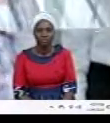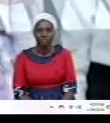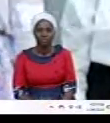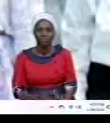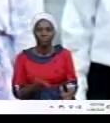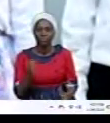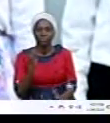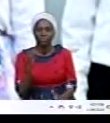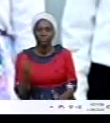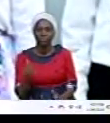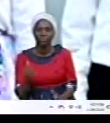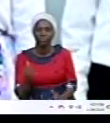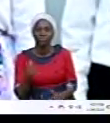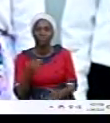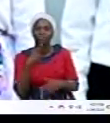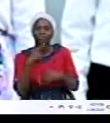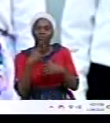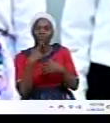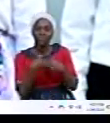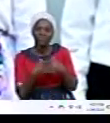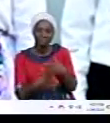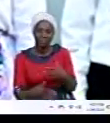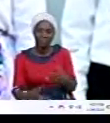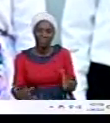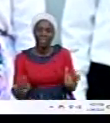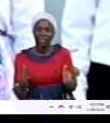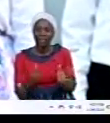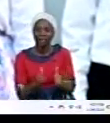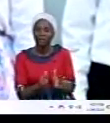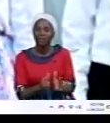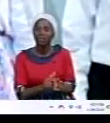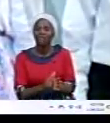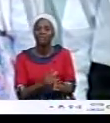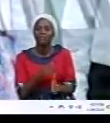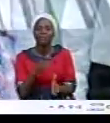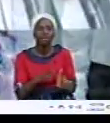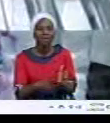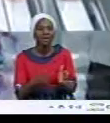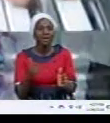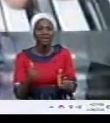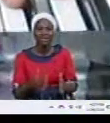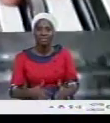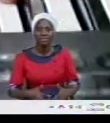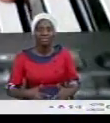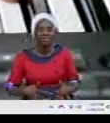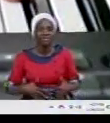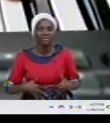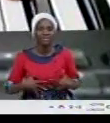There is a blood that cost a life,